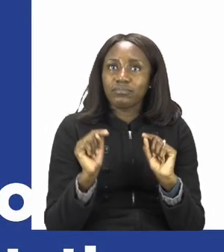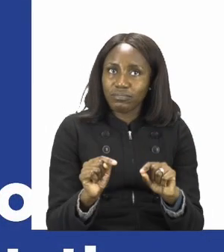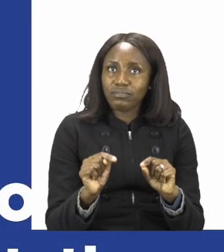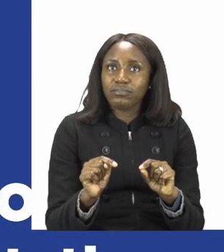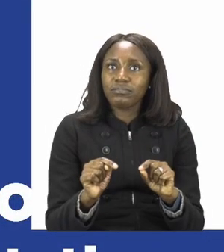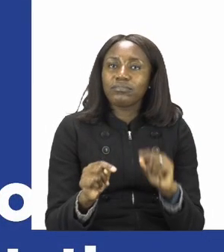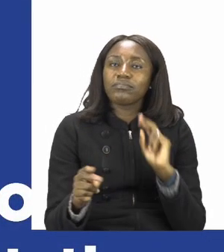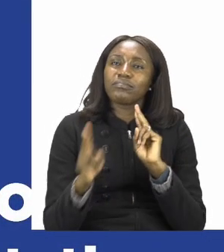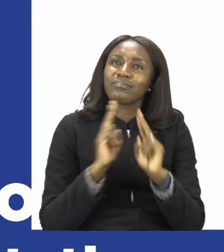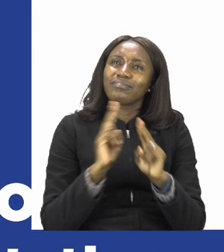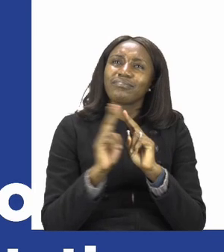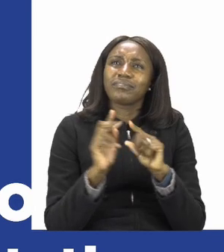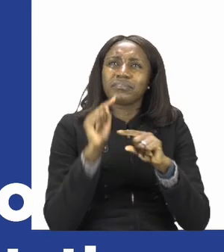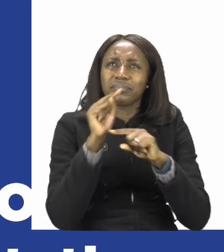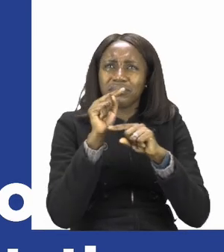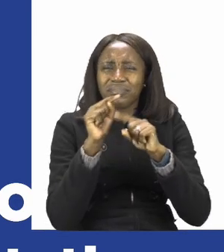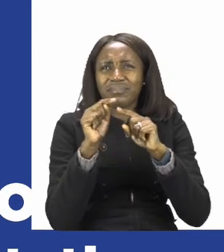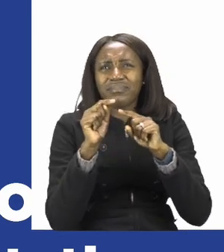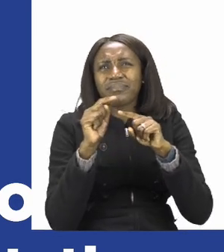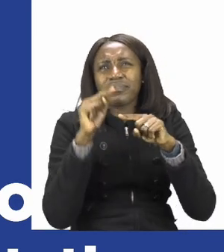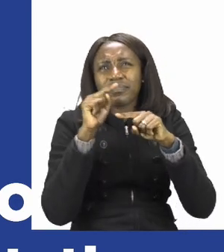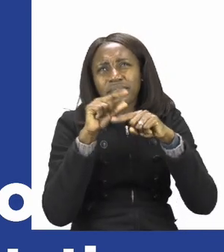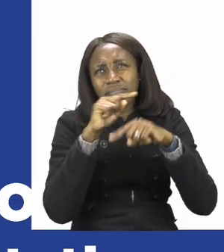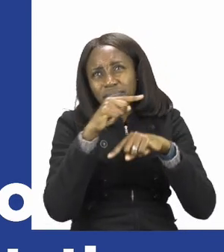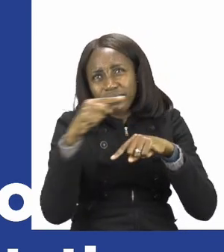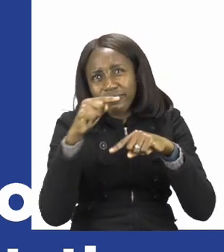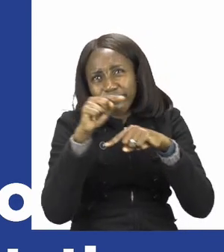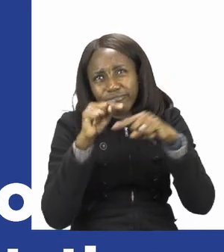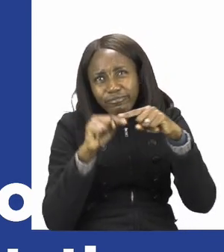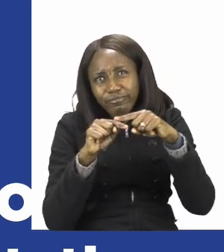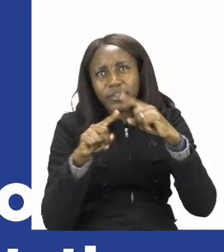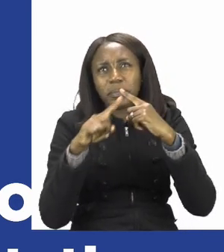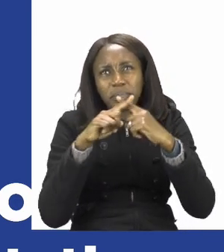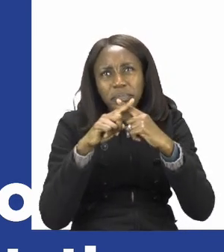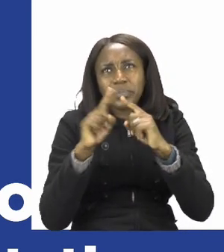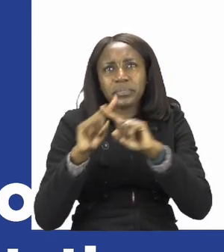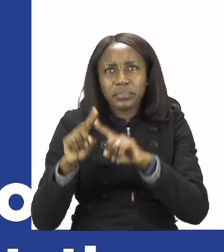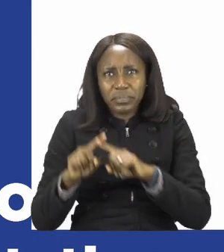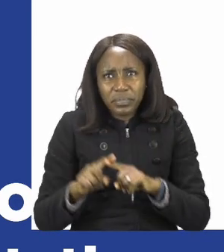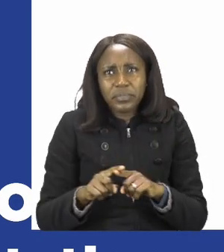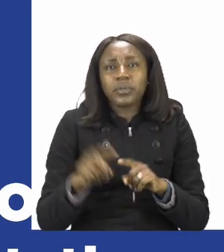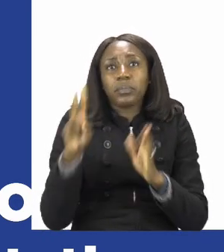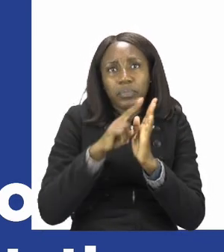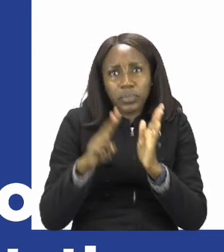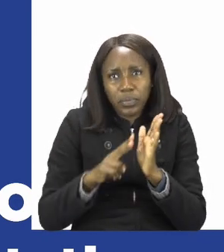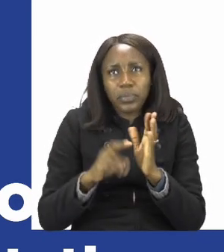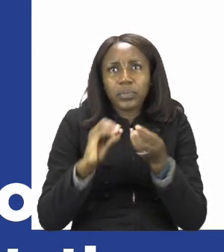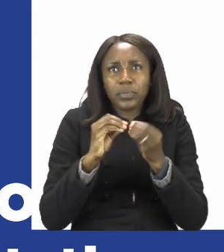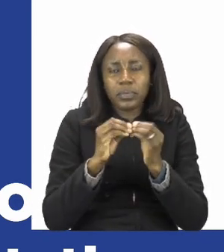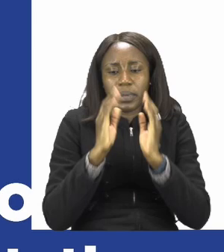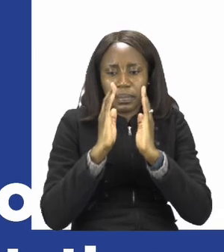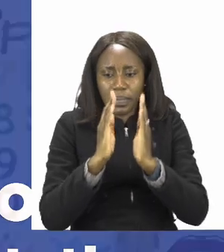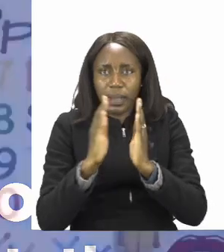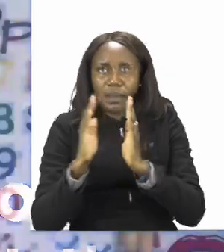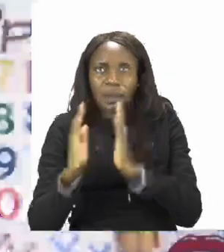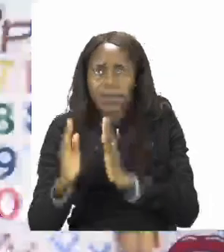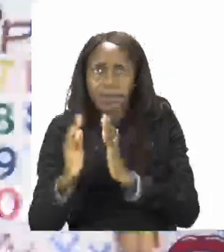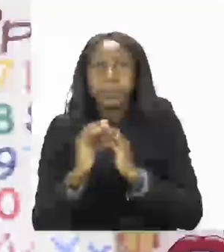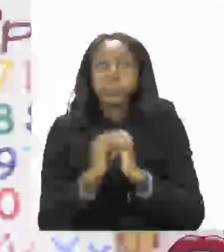lesson, we will be doing computation, reading, and number